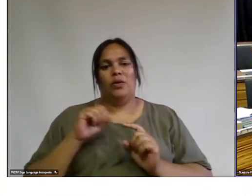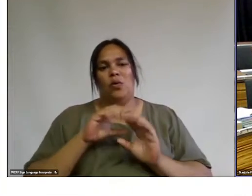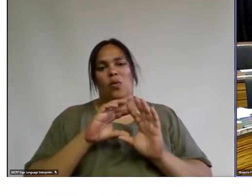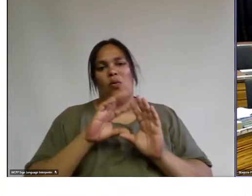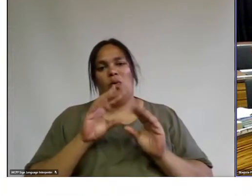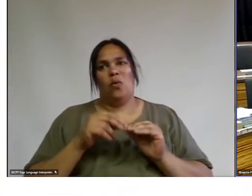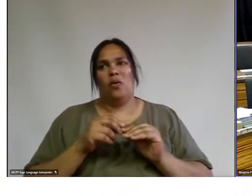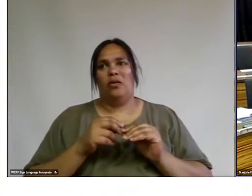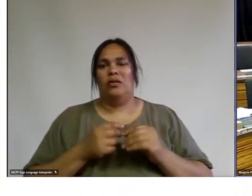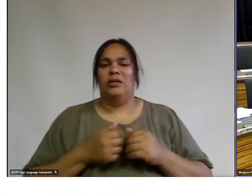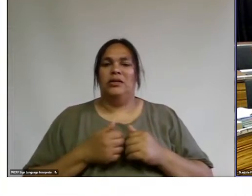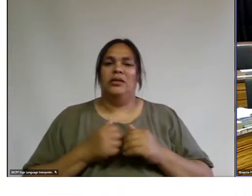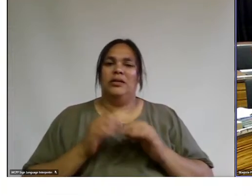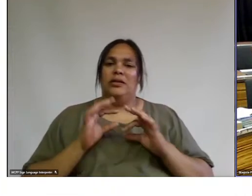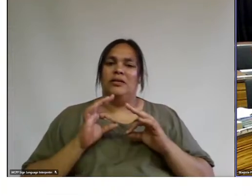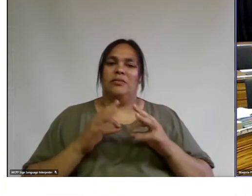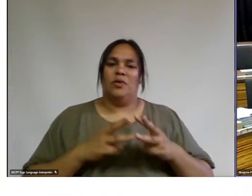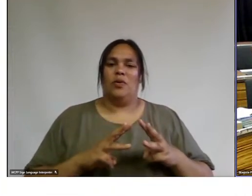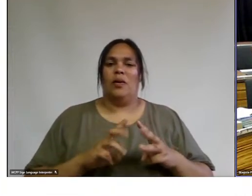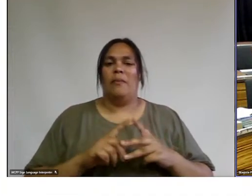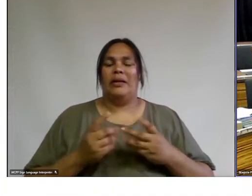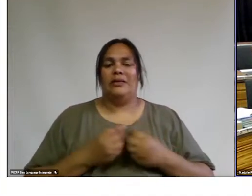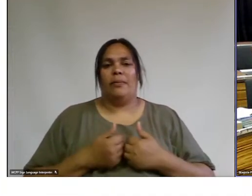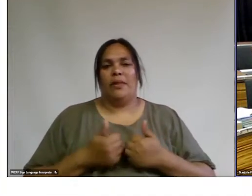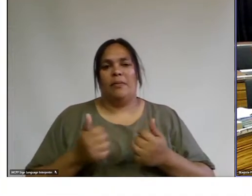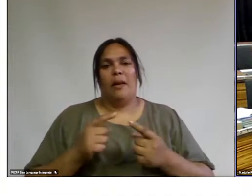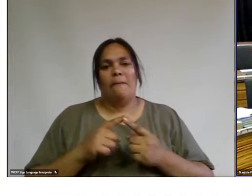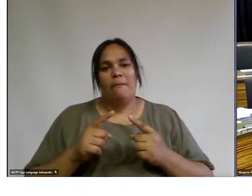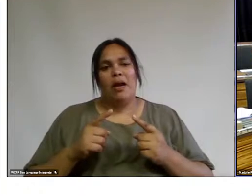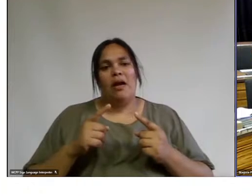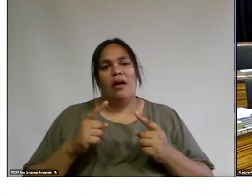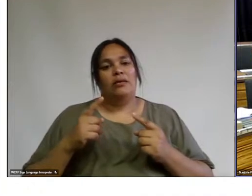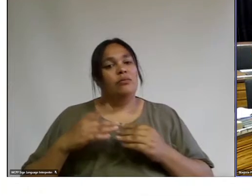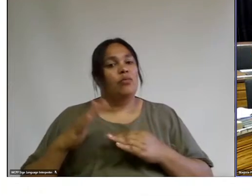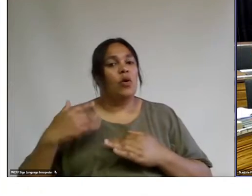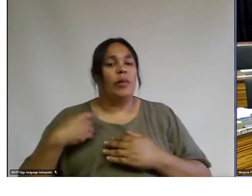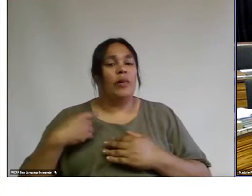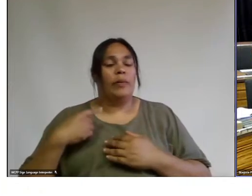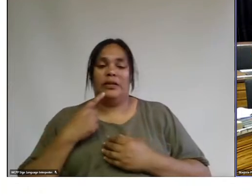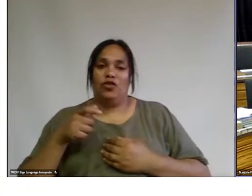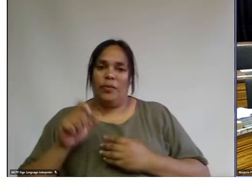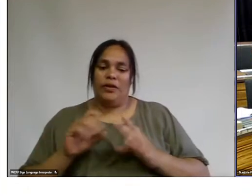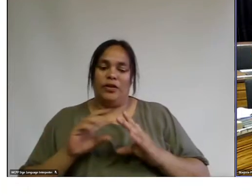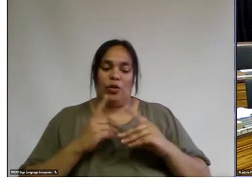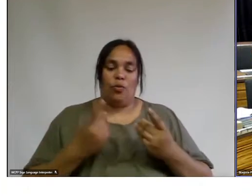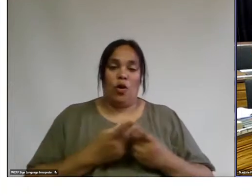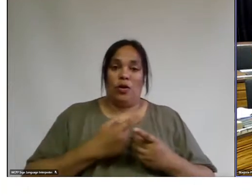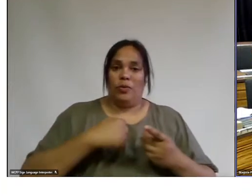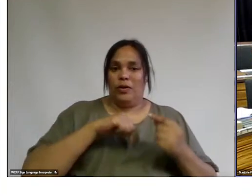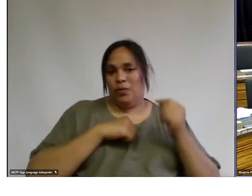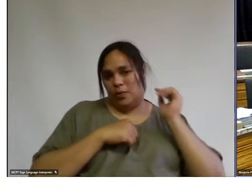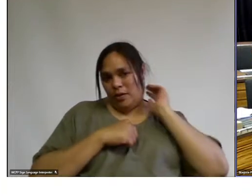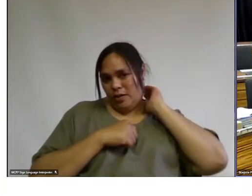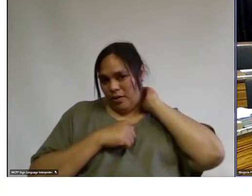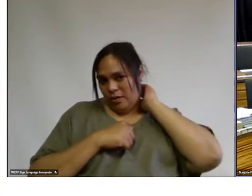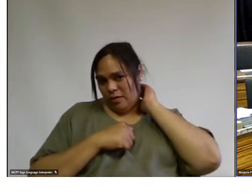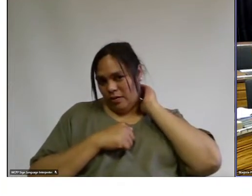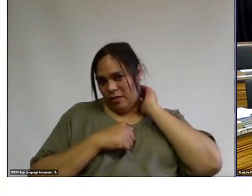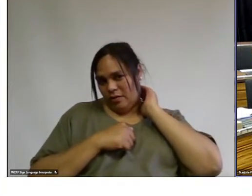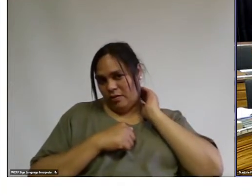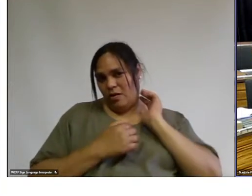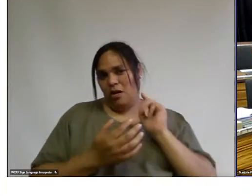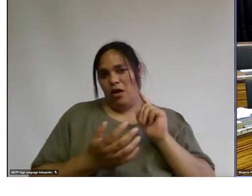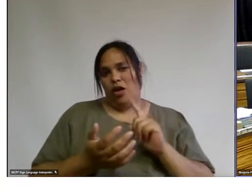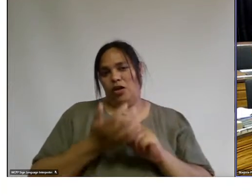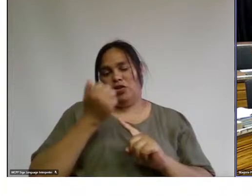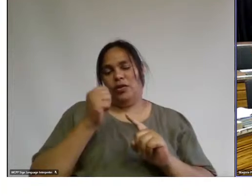rotational basis. I think that would have had something back. But having said that, Chairperson, the department achieved just under